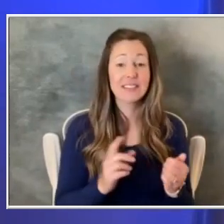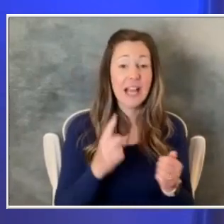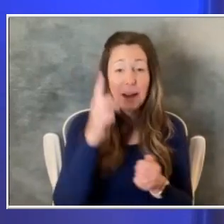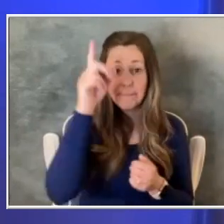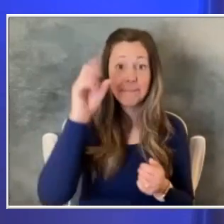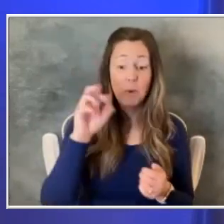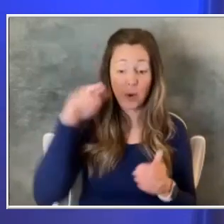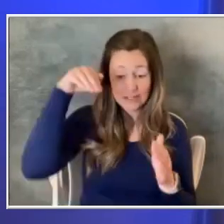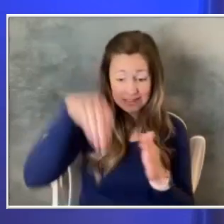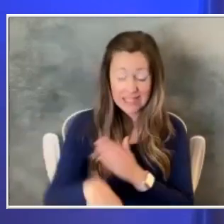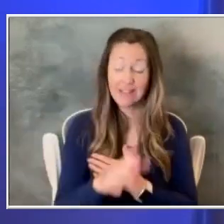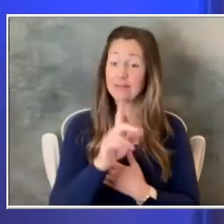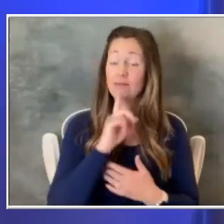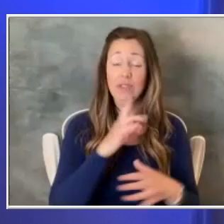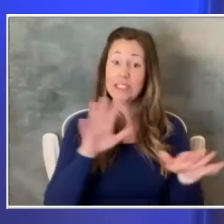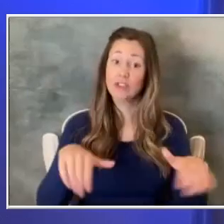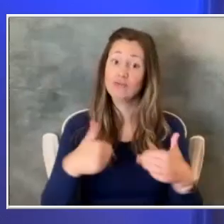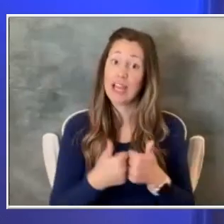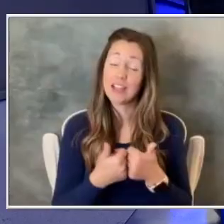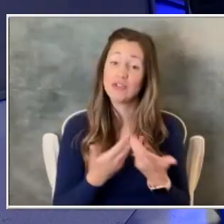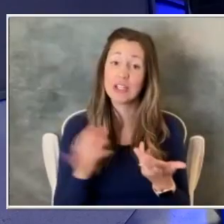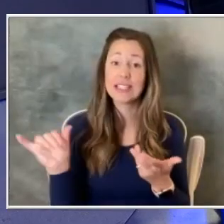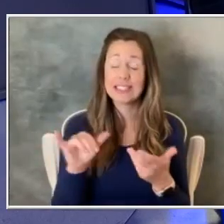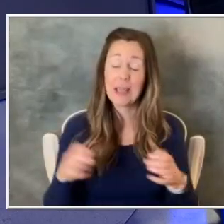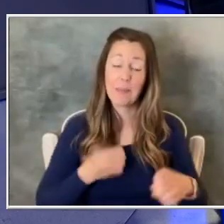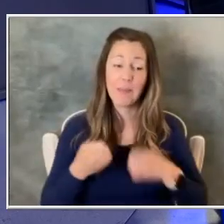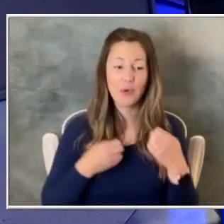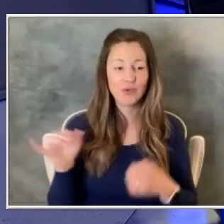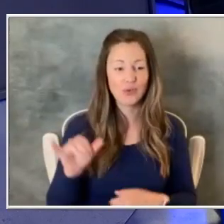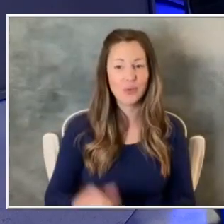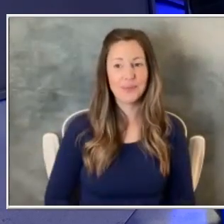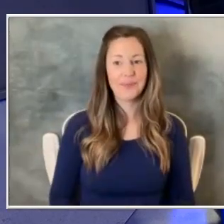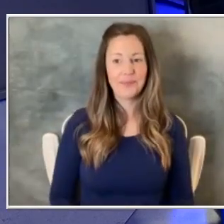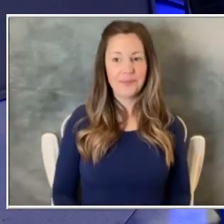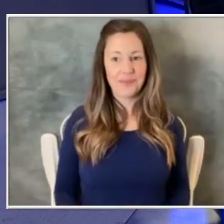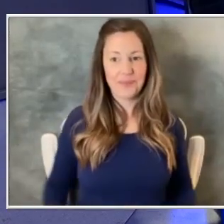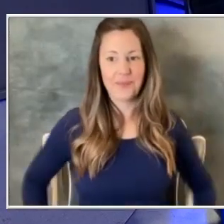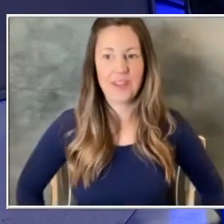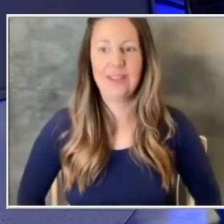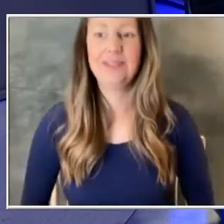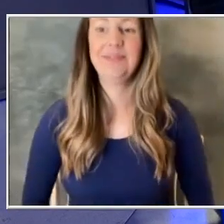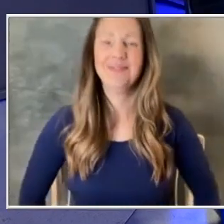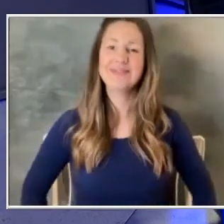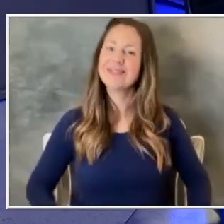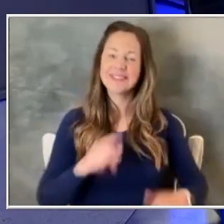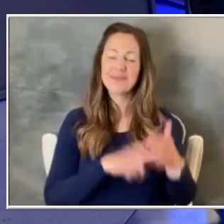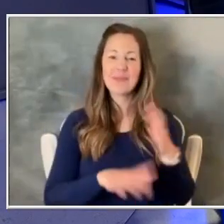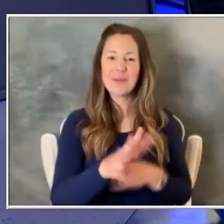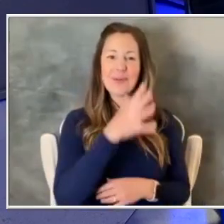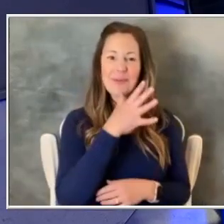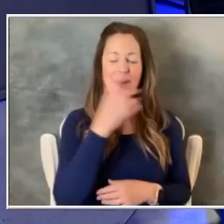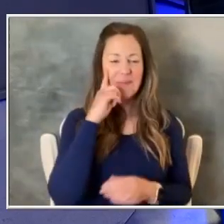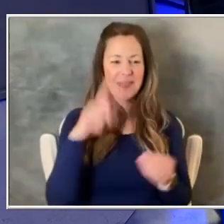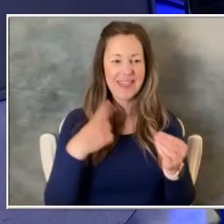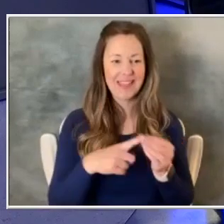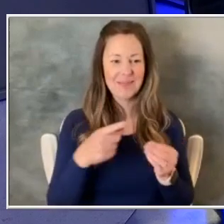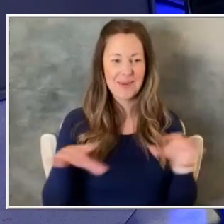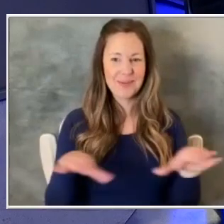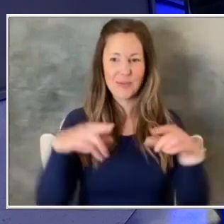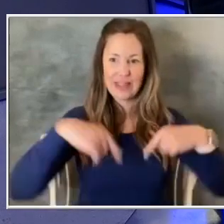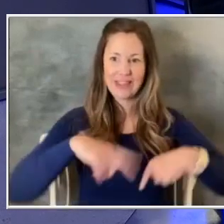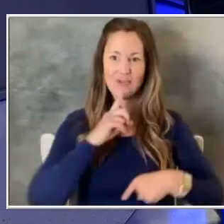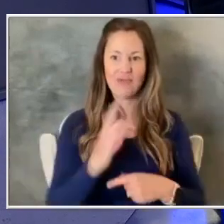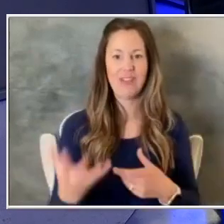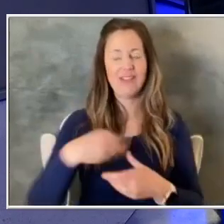was challenging, It's just a like lot. our emotions during the ride. Well, up and down. speaking of those emotions, just what would your mom, Claudia, think of you doing this and being a part of this